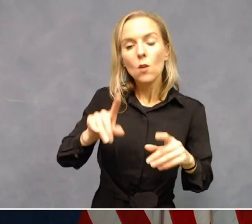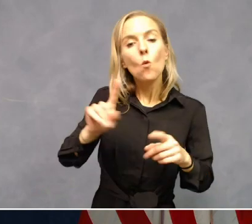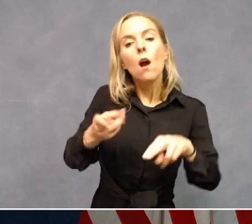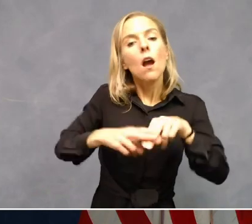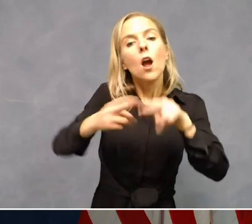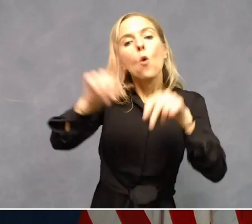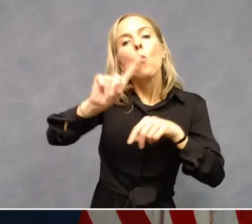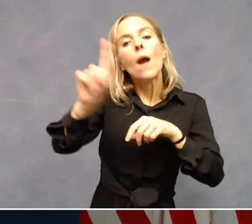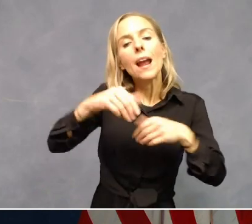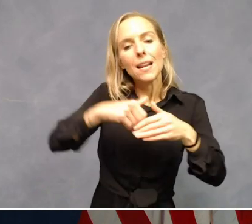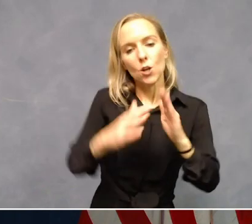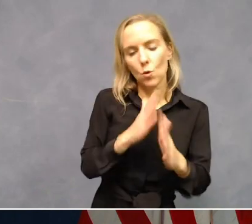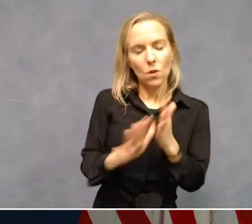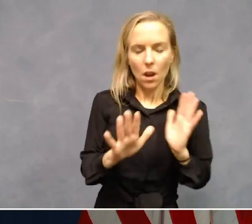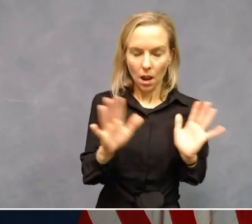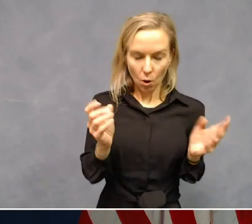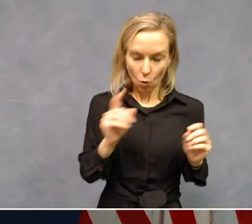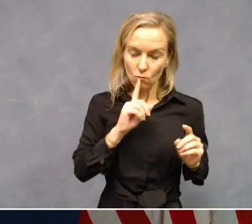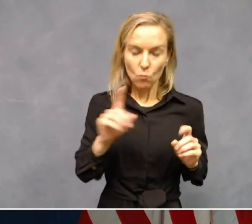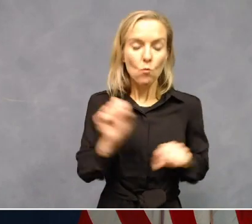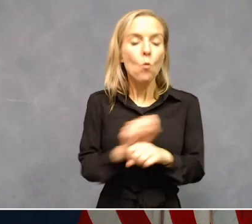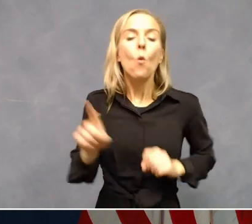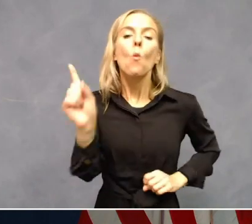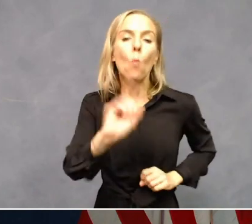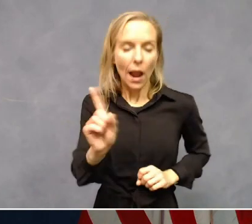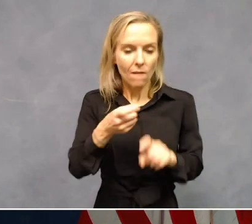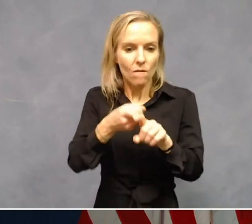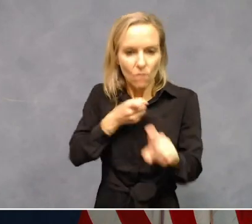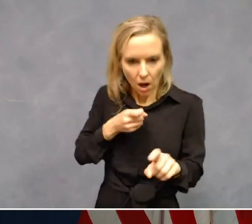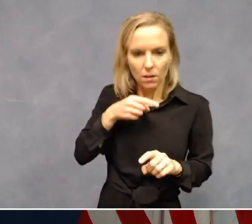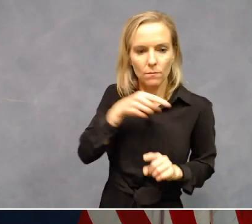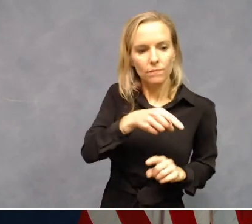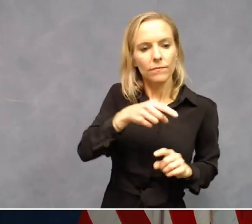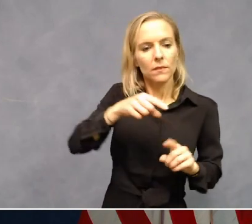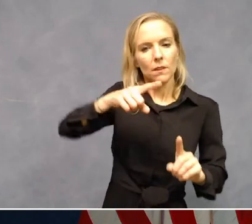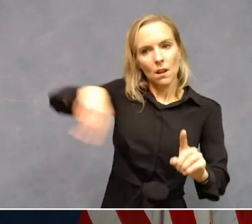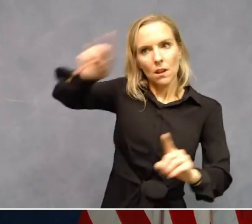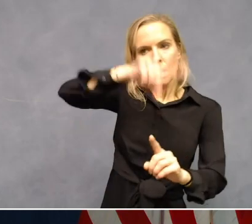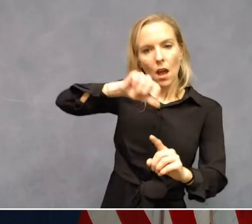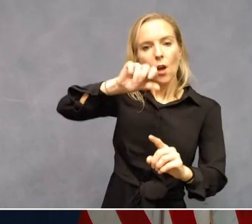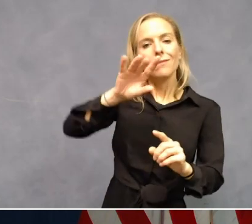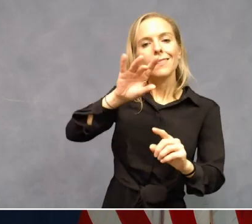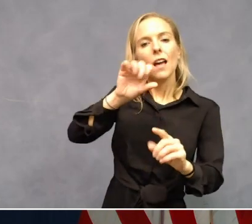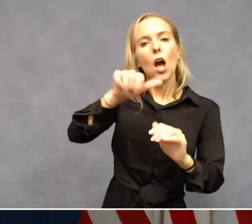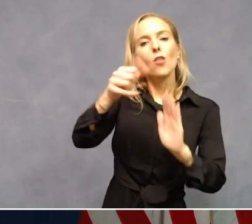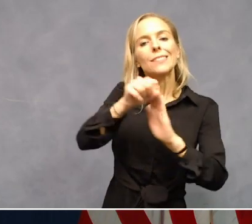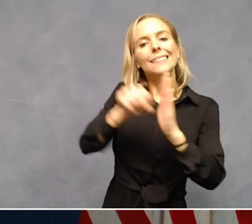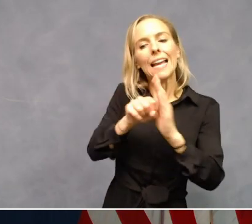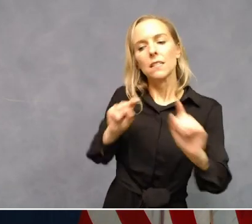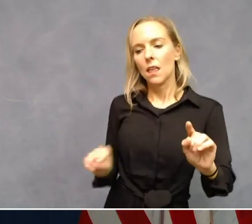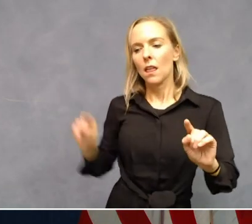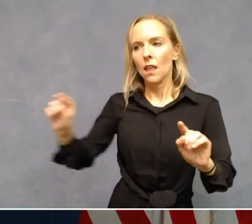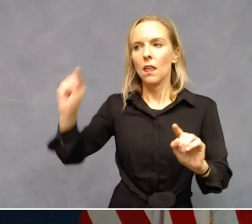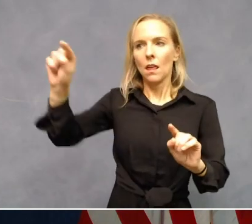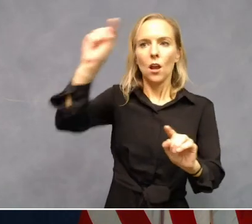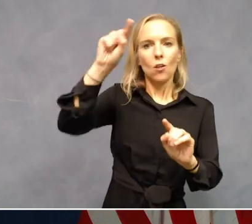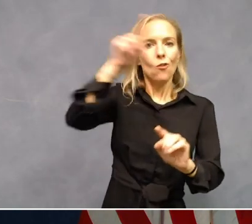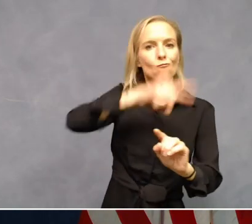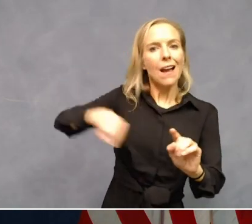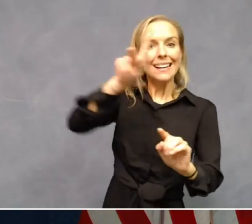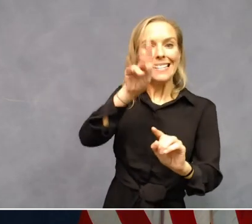no question that a lot of our spread is coming from our border states. If we backed up 2 weeks on the